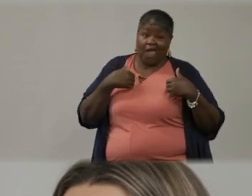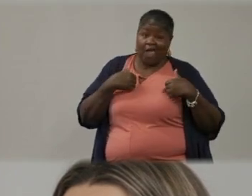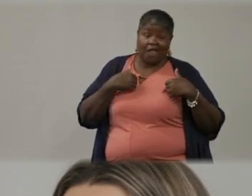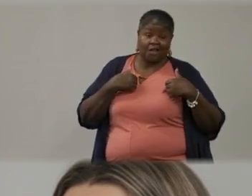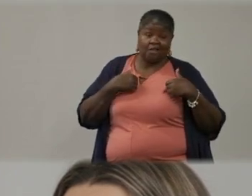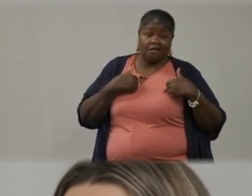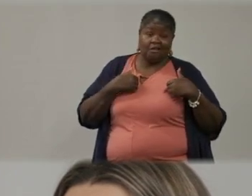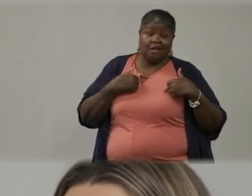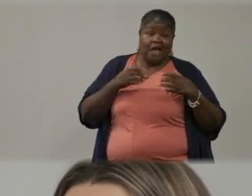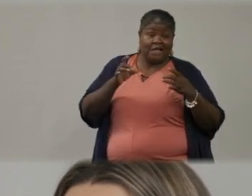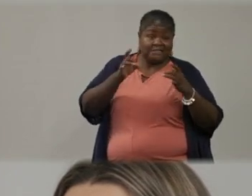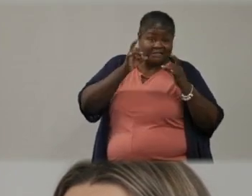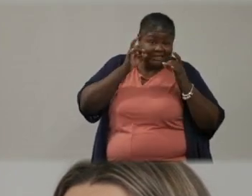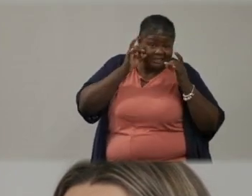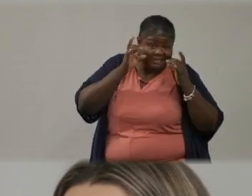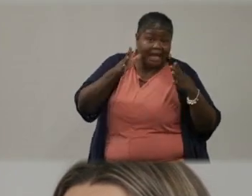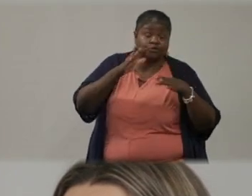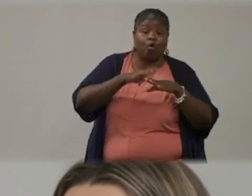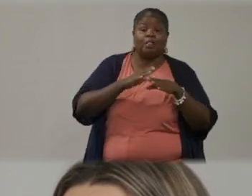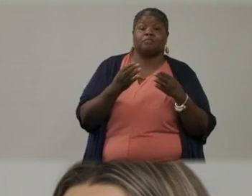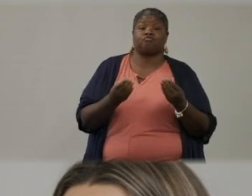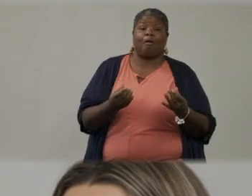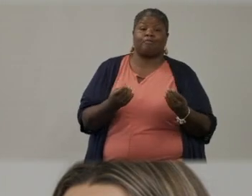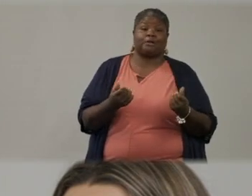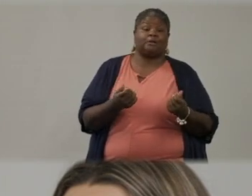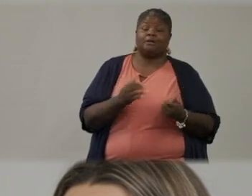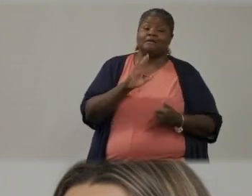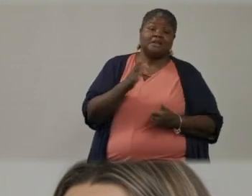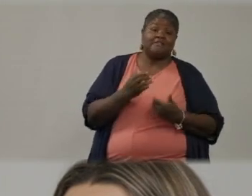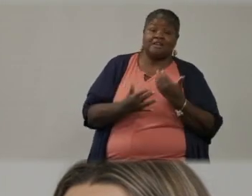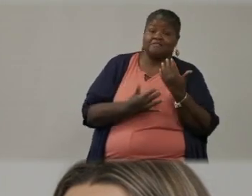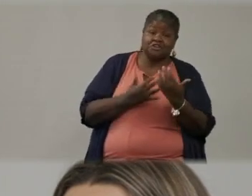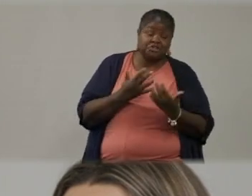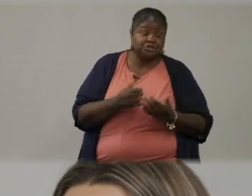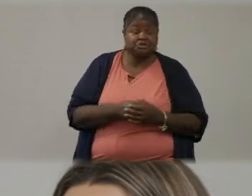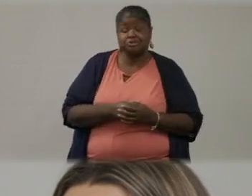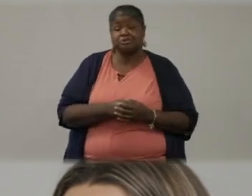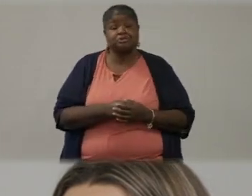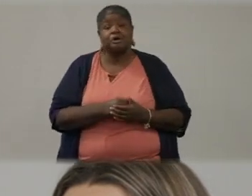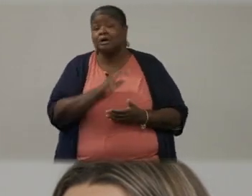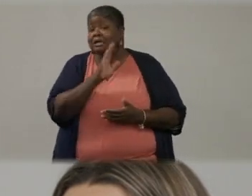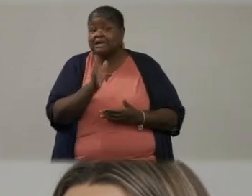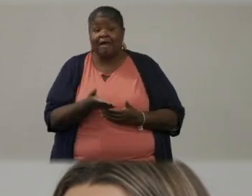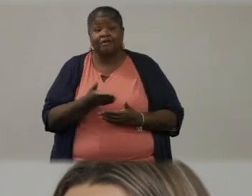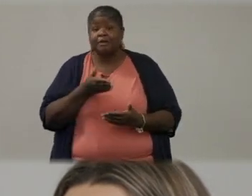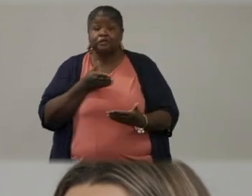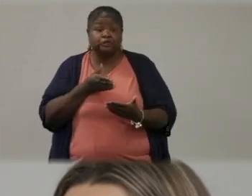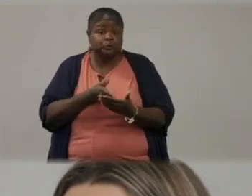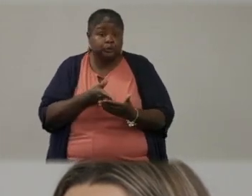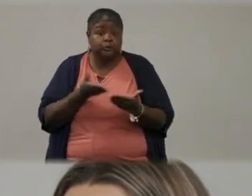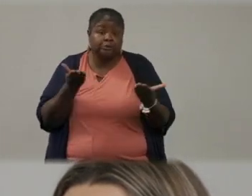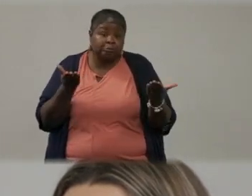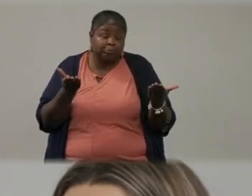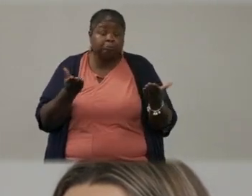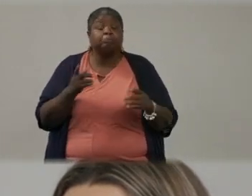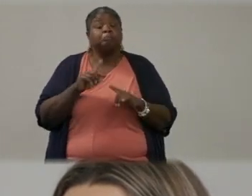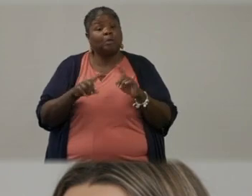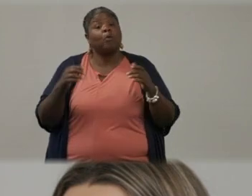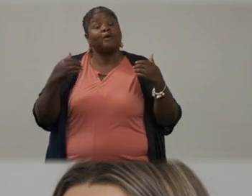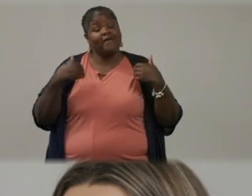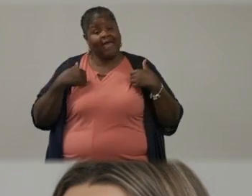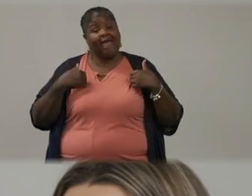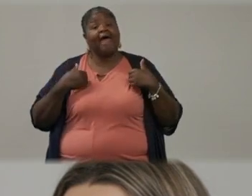a disaster on the property. I've never had a fire. We've never been sued, but we have